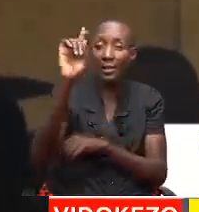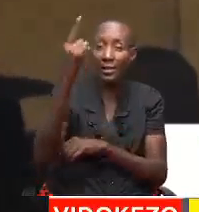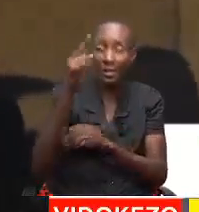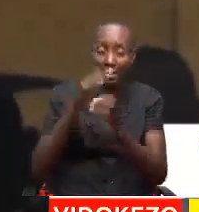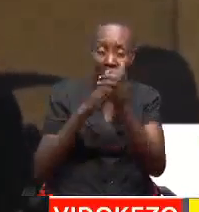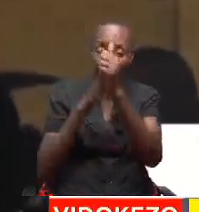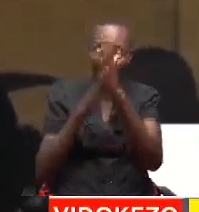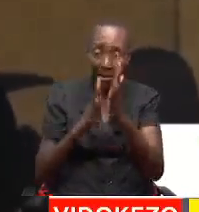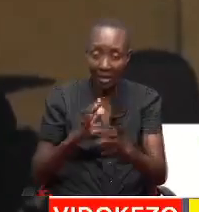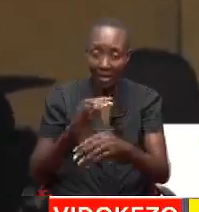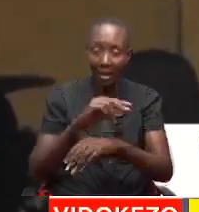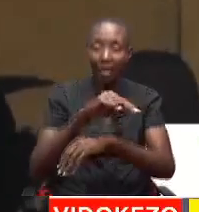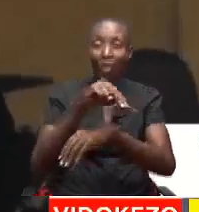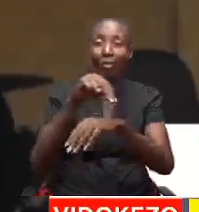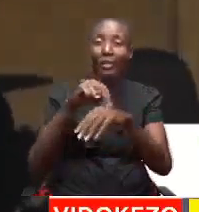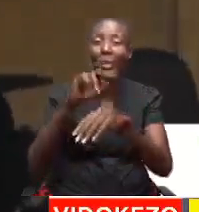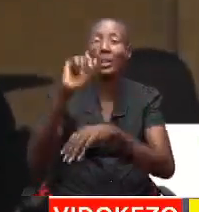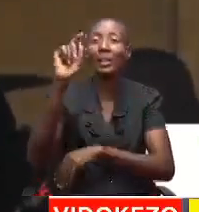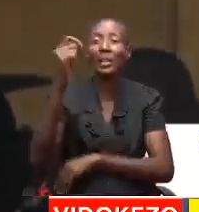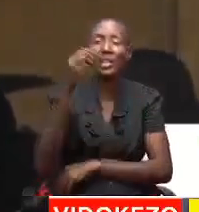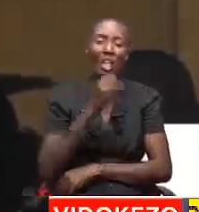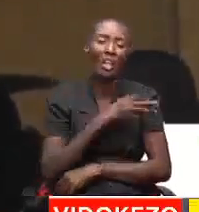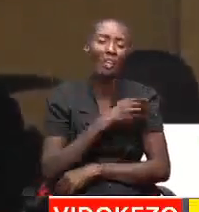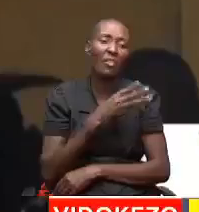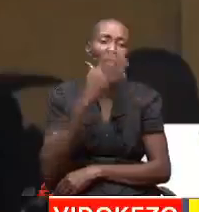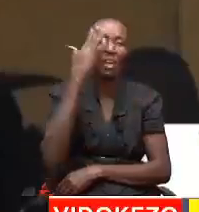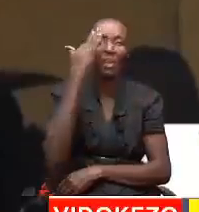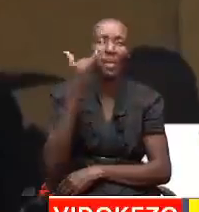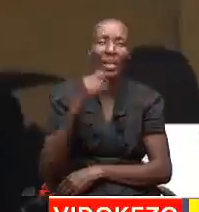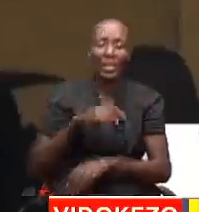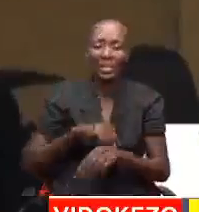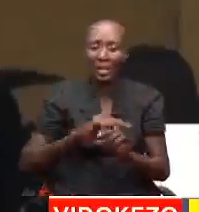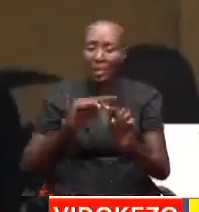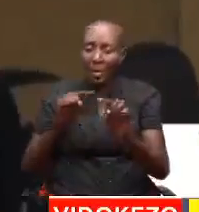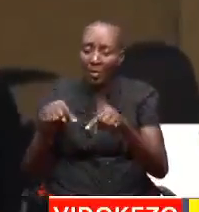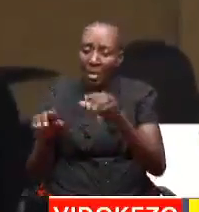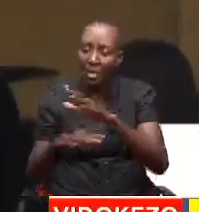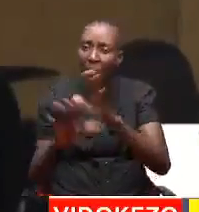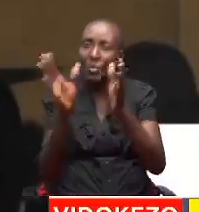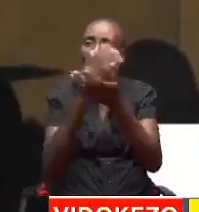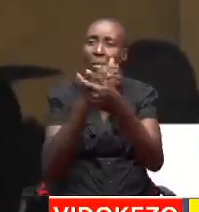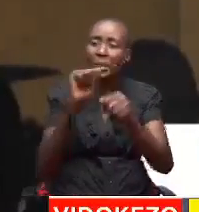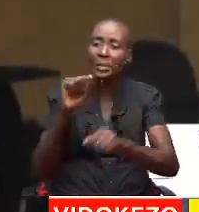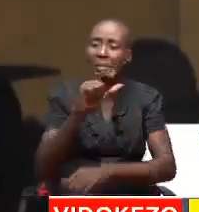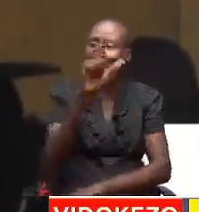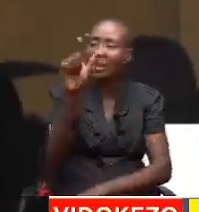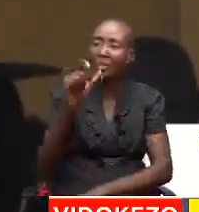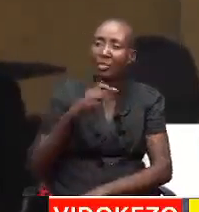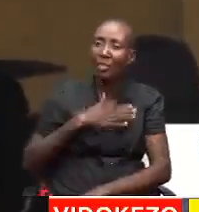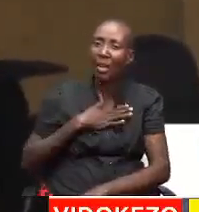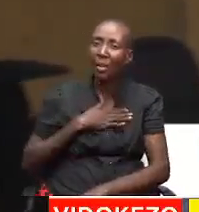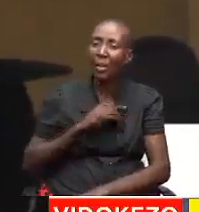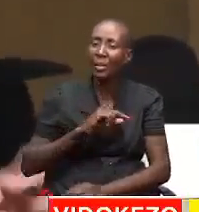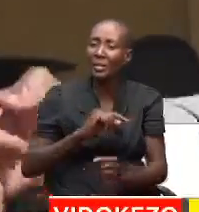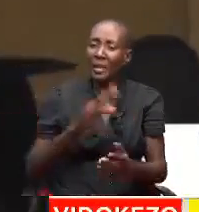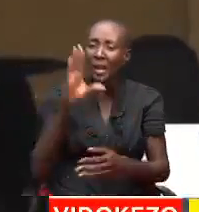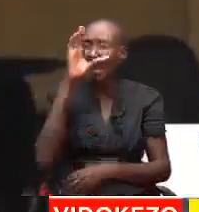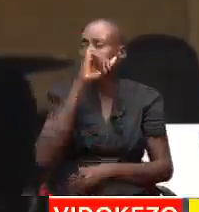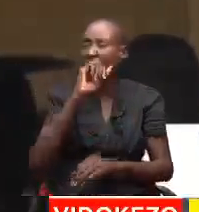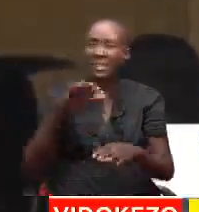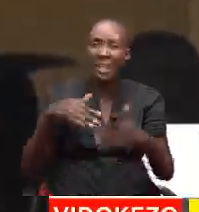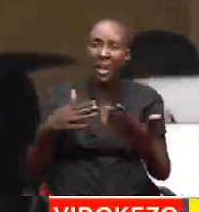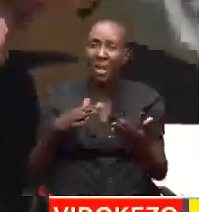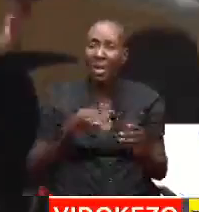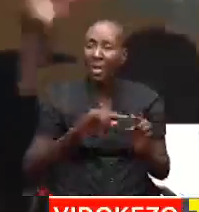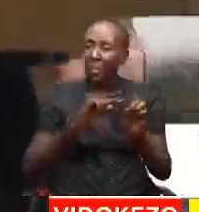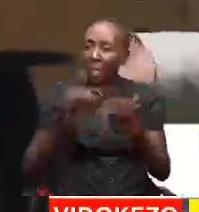Republic of Kenya. Why do we fear? Mimi nikija hapa, naibu wa rais amekuja kwa eneo letu. Kwa nini kuweza kuja hapa? Mimi sijakuja hapa kwa